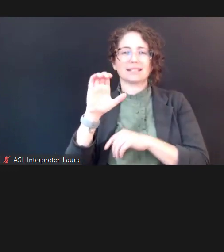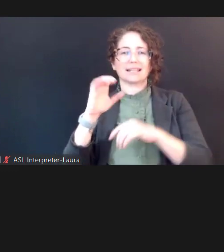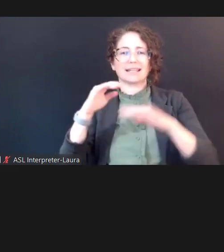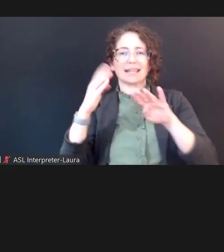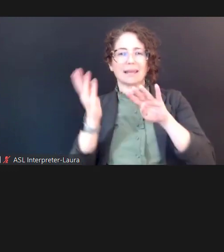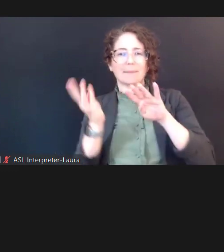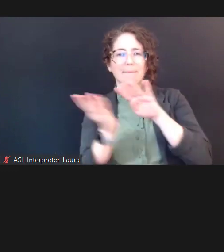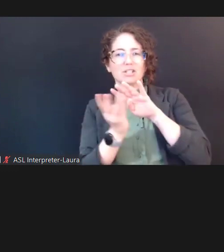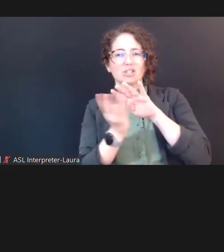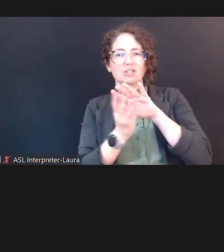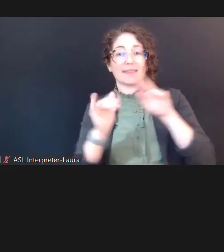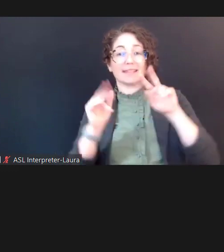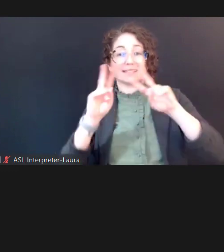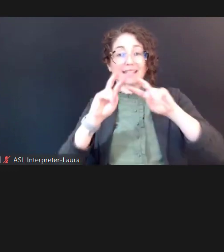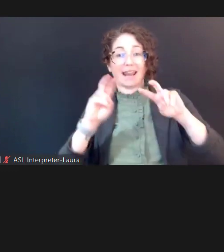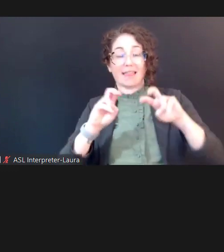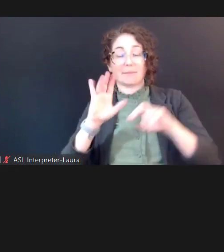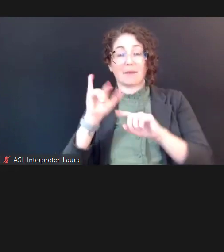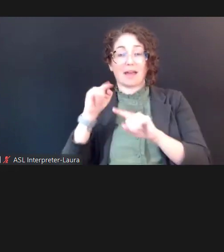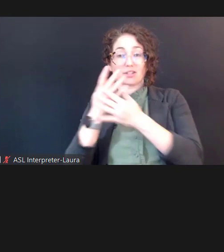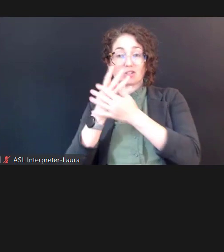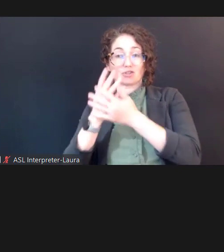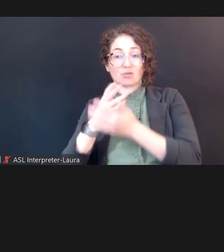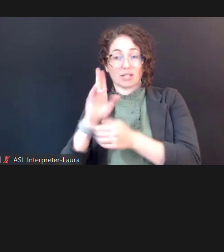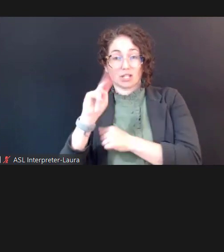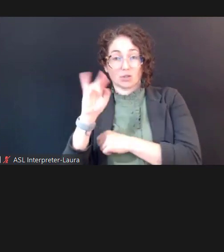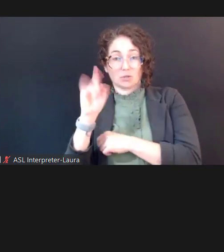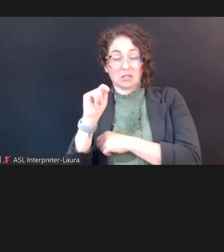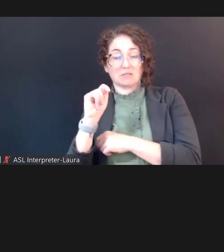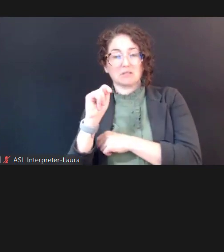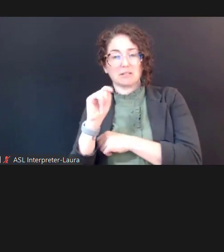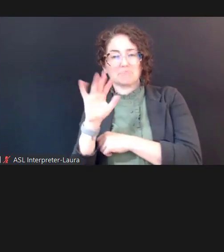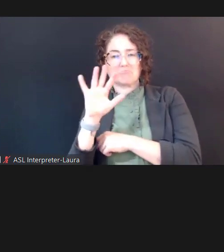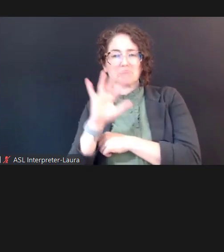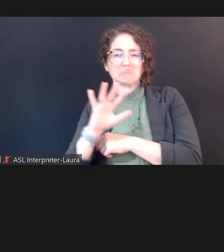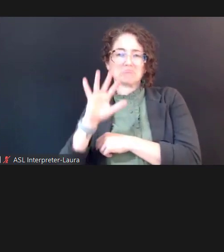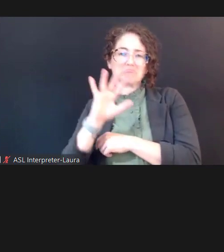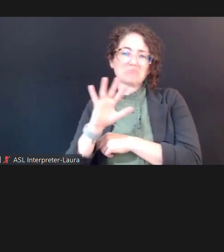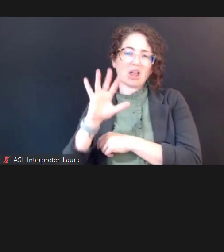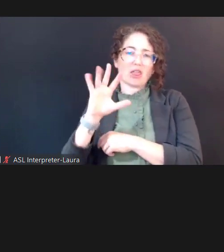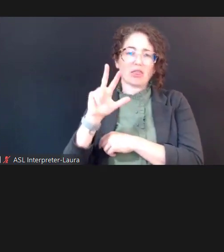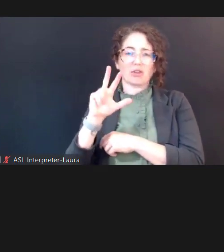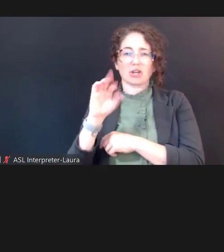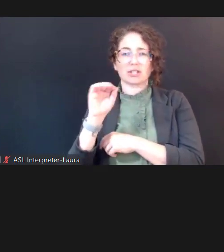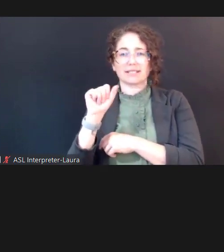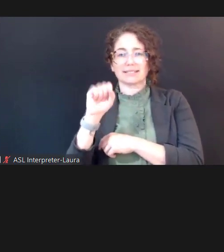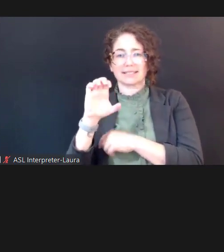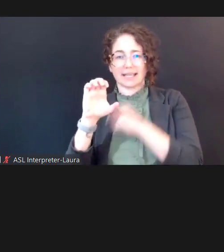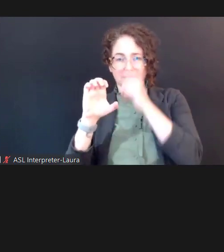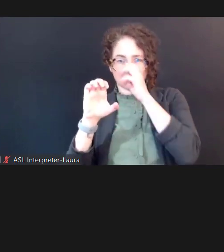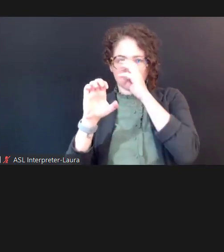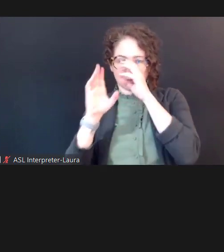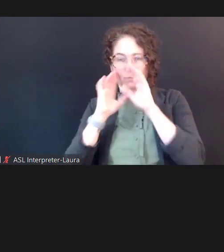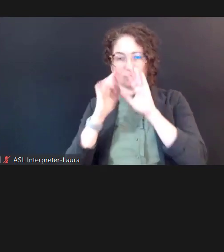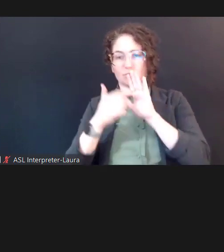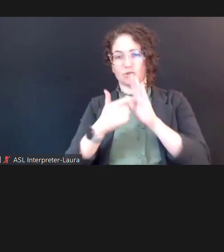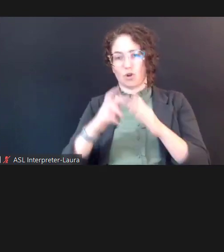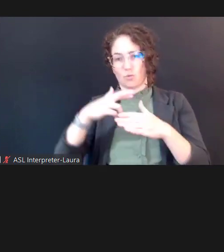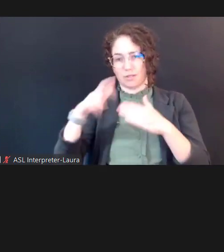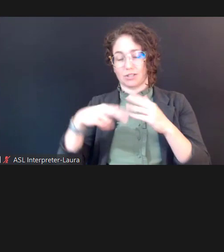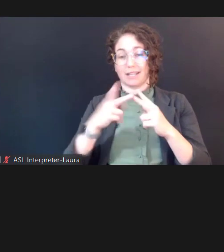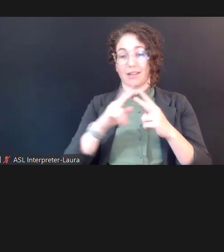is analyzed by the screening unit, and in approximately 30 seconds or so, a result will appear as